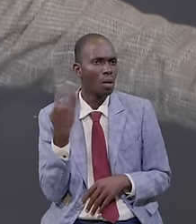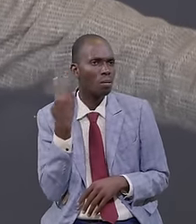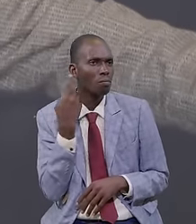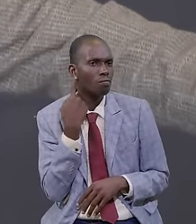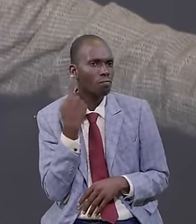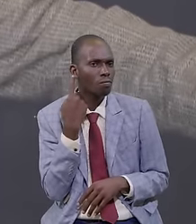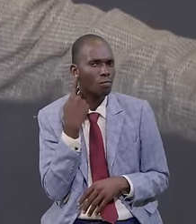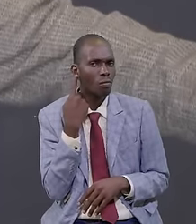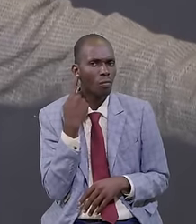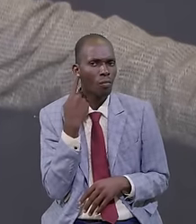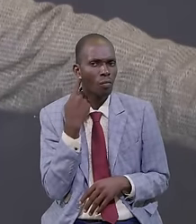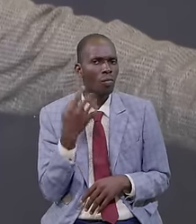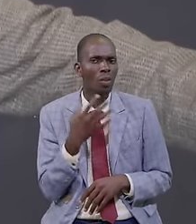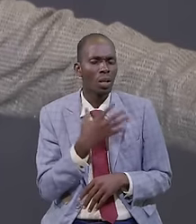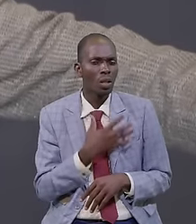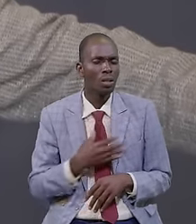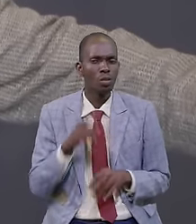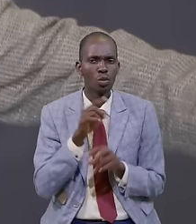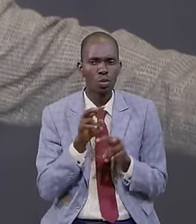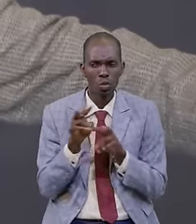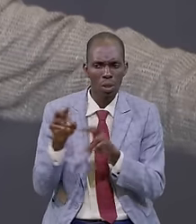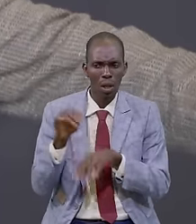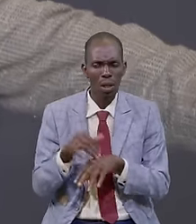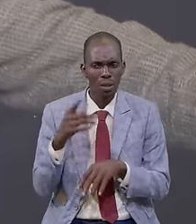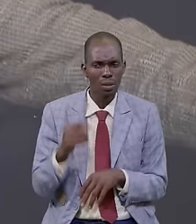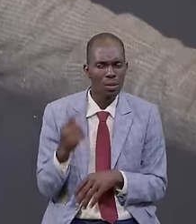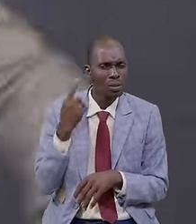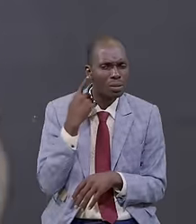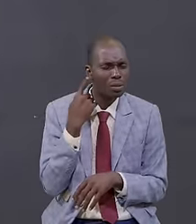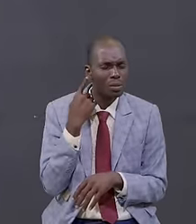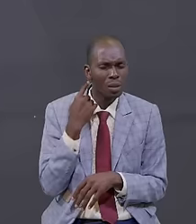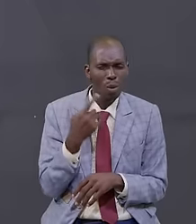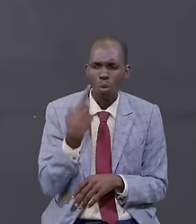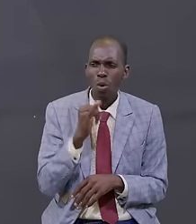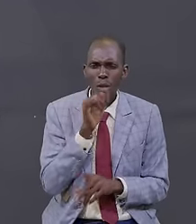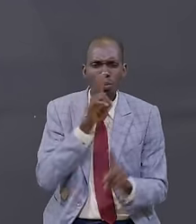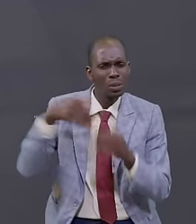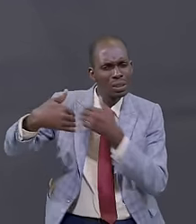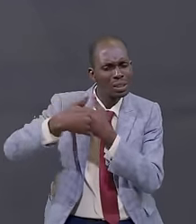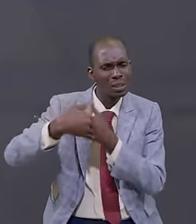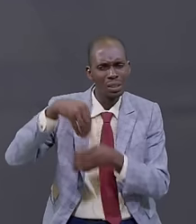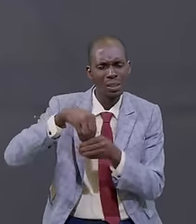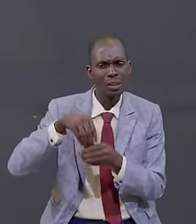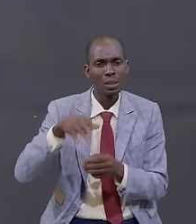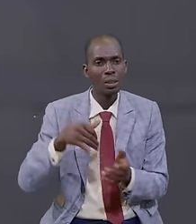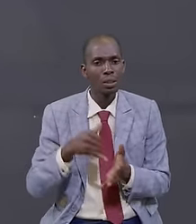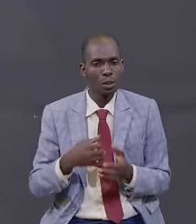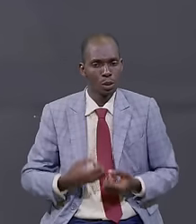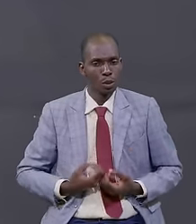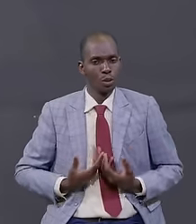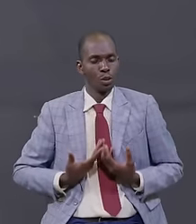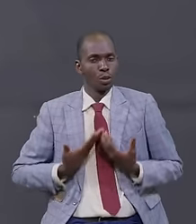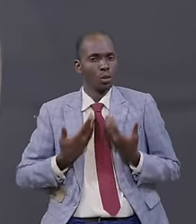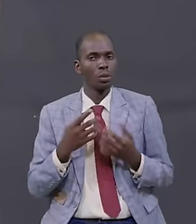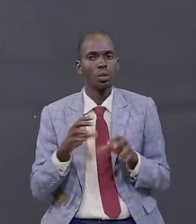at the side of radio. Who is talking there? It fascinates you. Does that tell you something